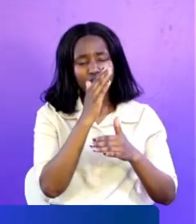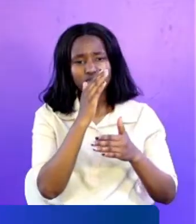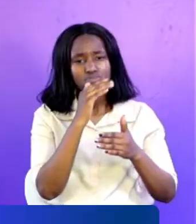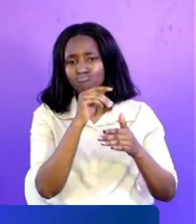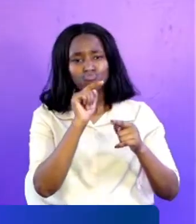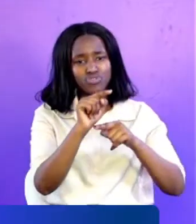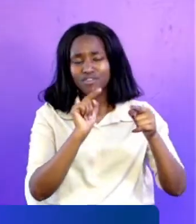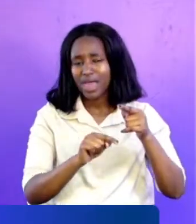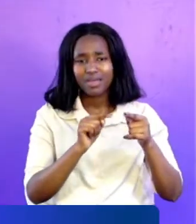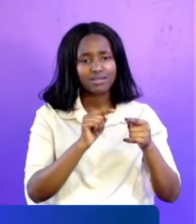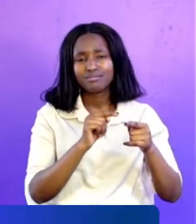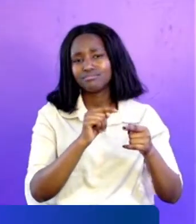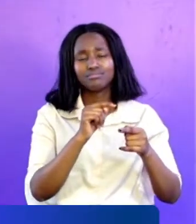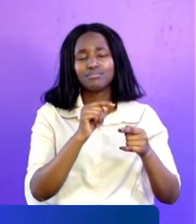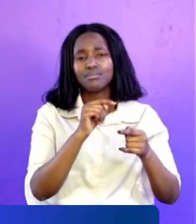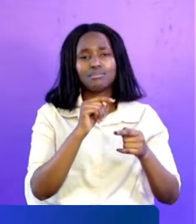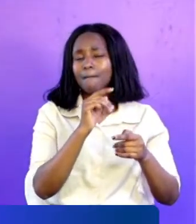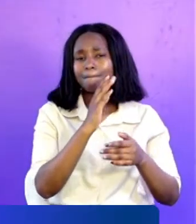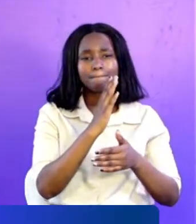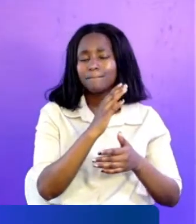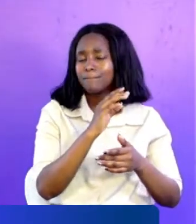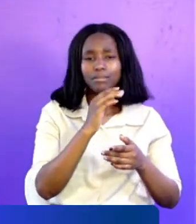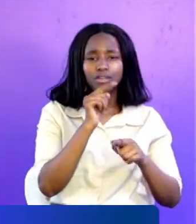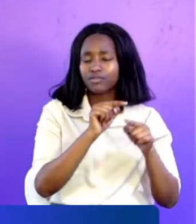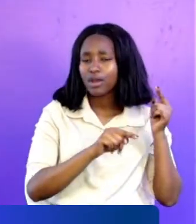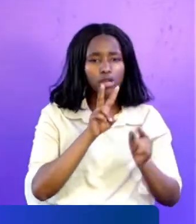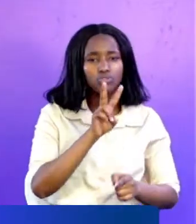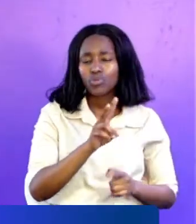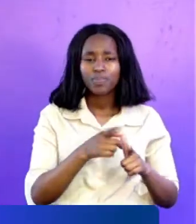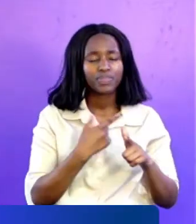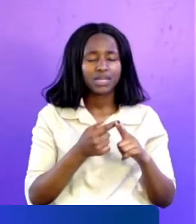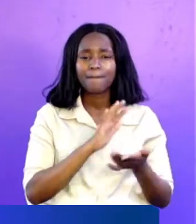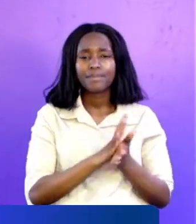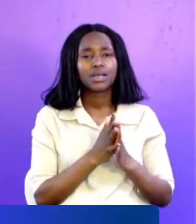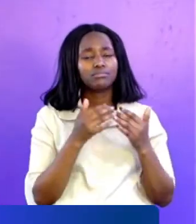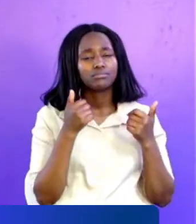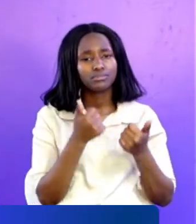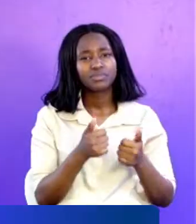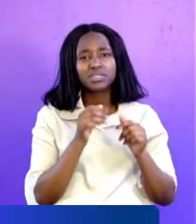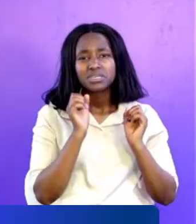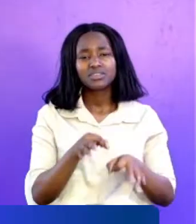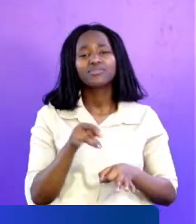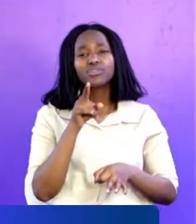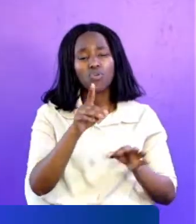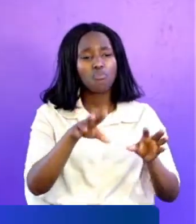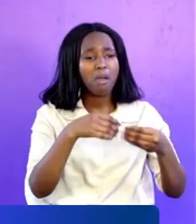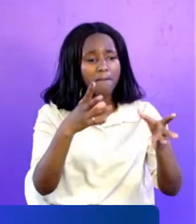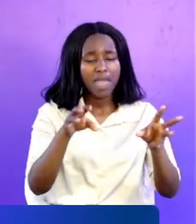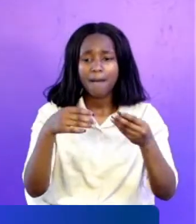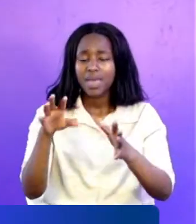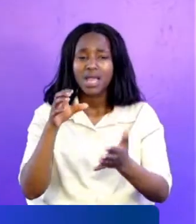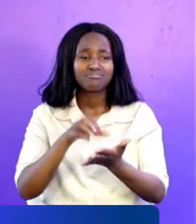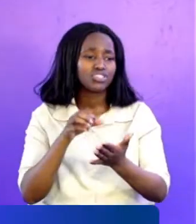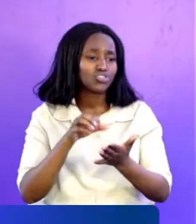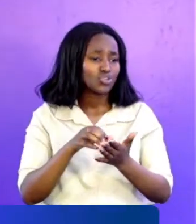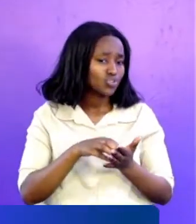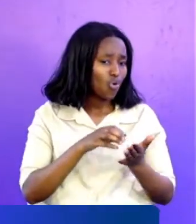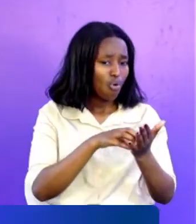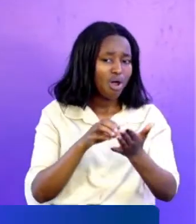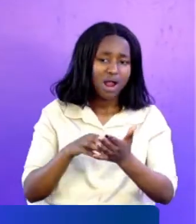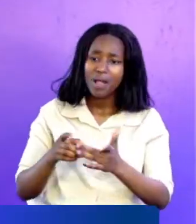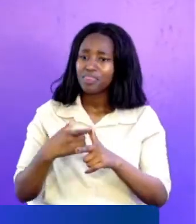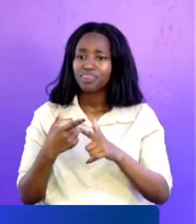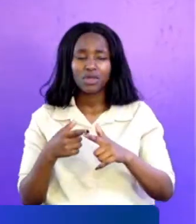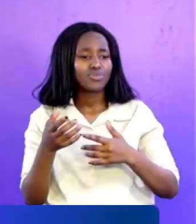will reduce what? But people think that when you give people more positions, you are creating a job. No. When the economy becomes